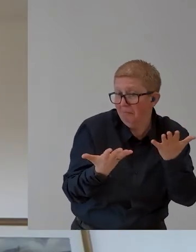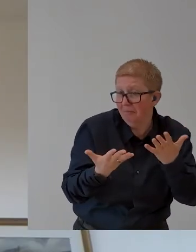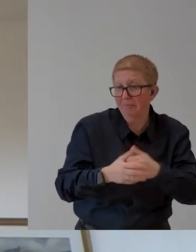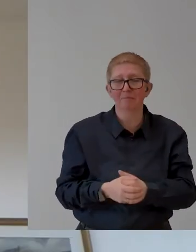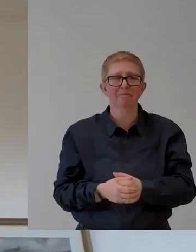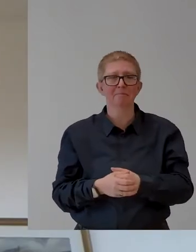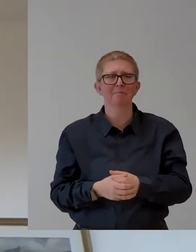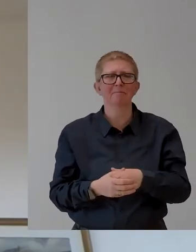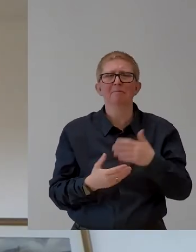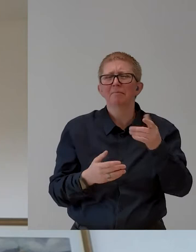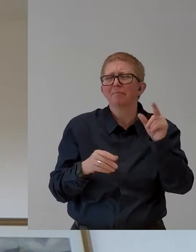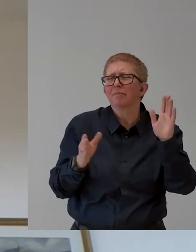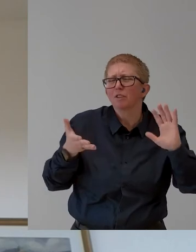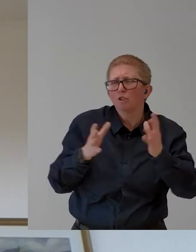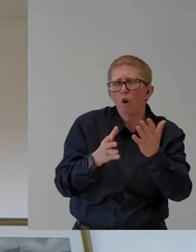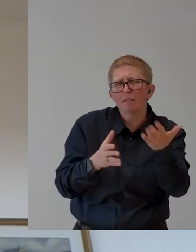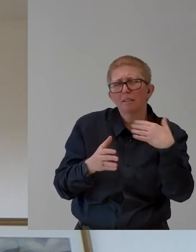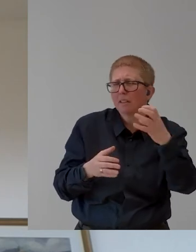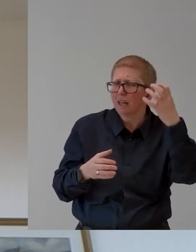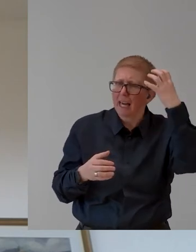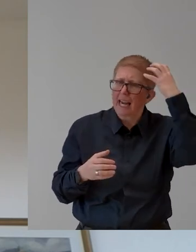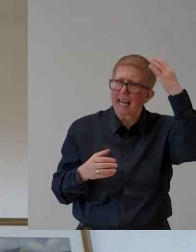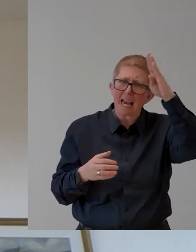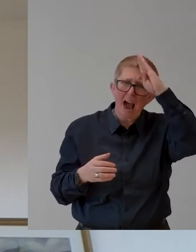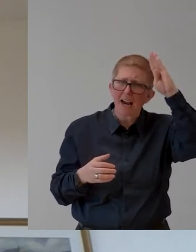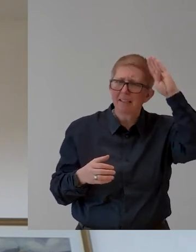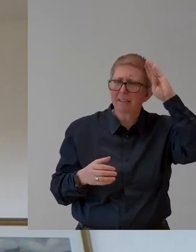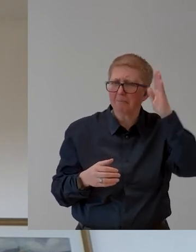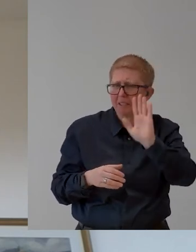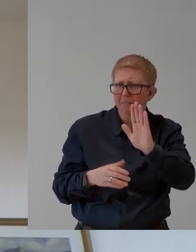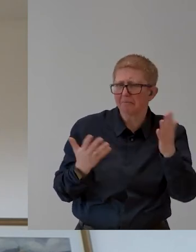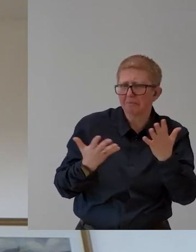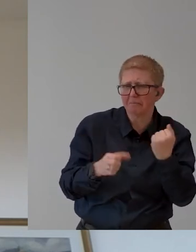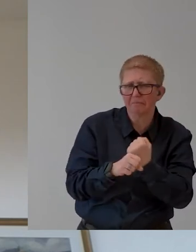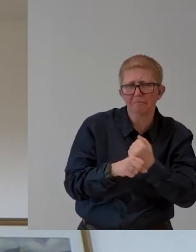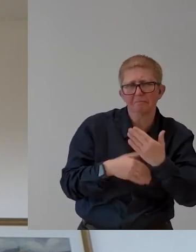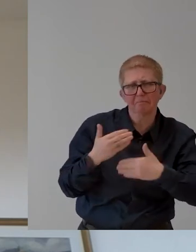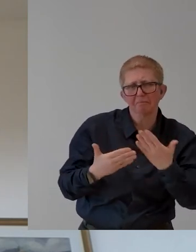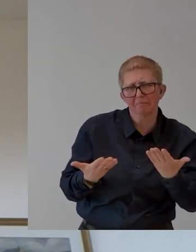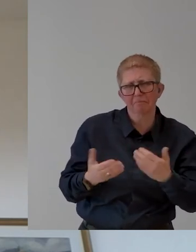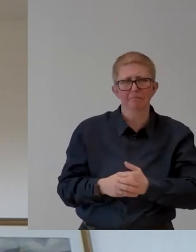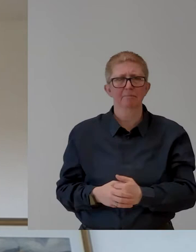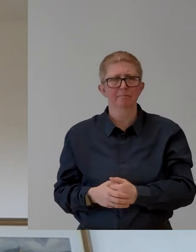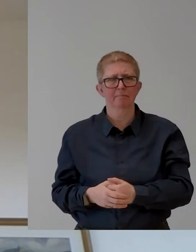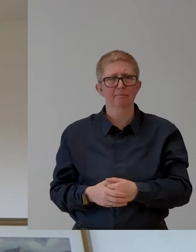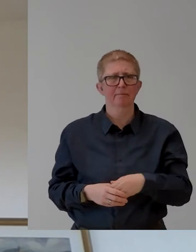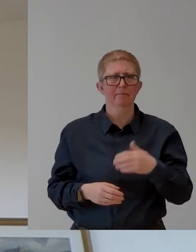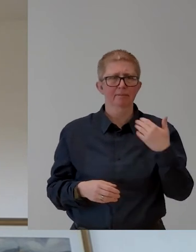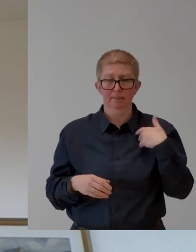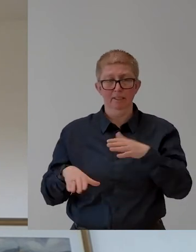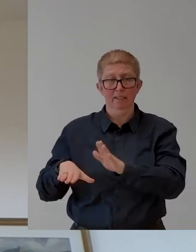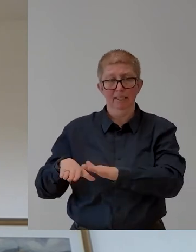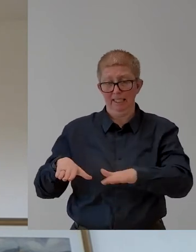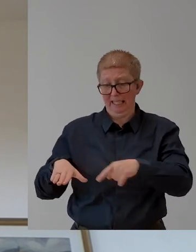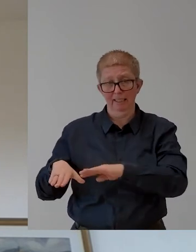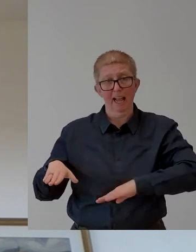King's Academy is a co-educational boarding and day school for grades 7 to 12 in Jordan. It was founded in 2007